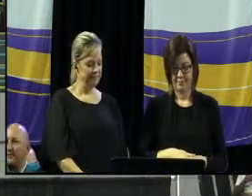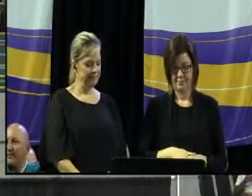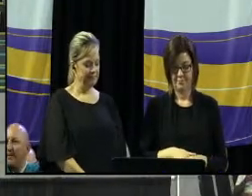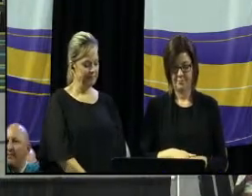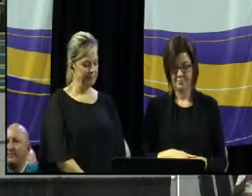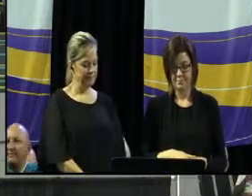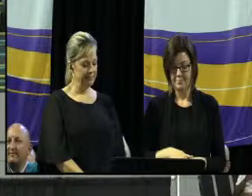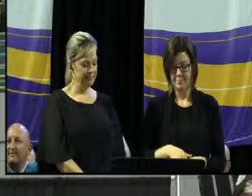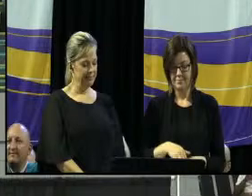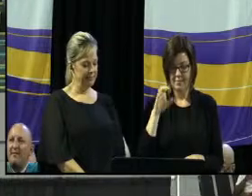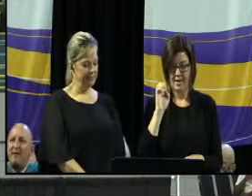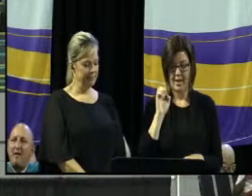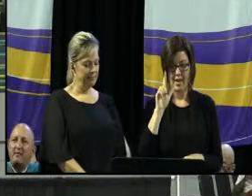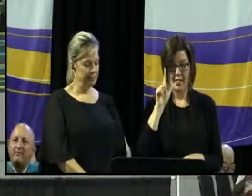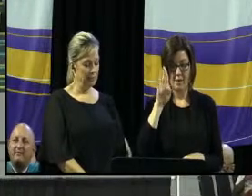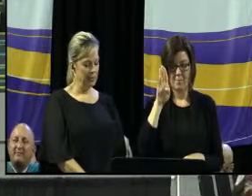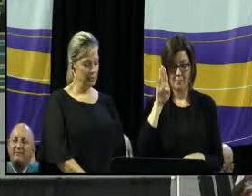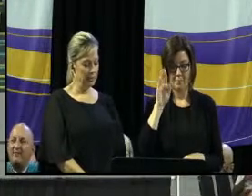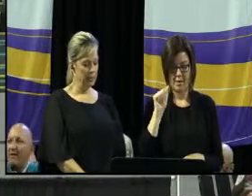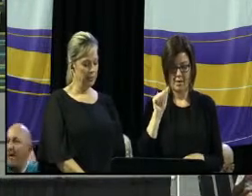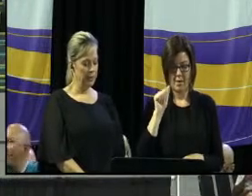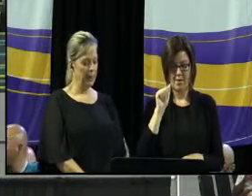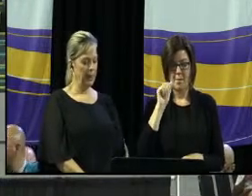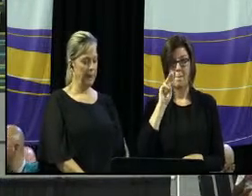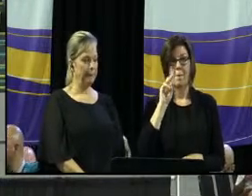Elber Hernandez Montoya.